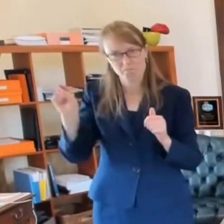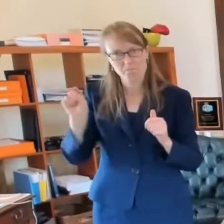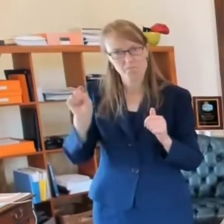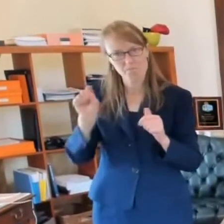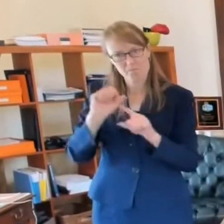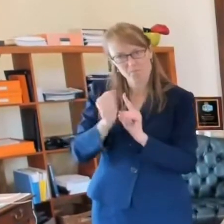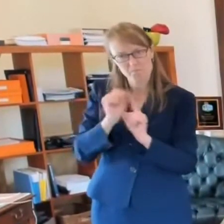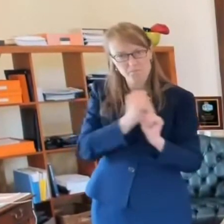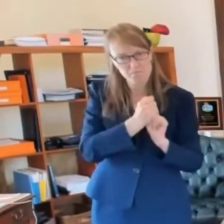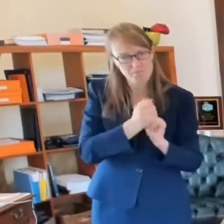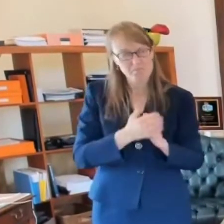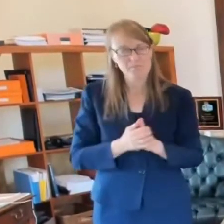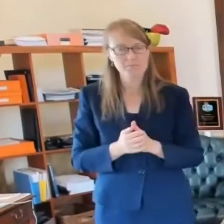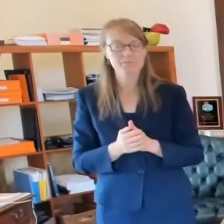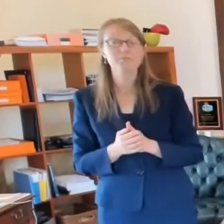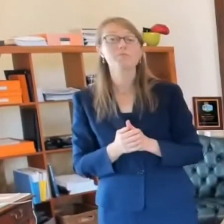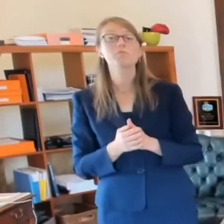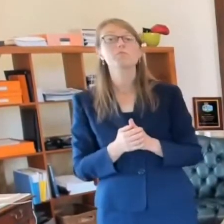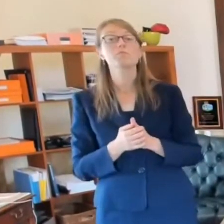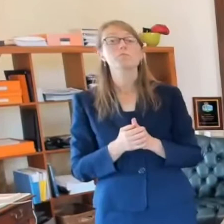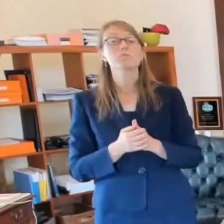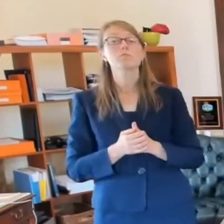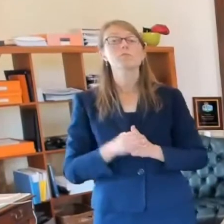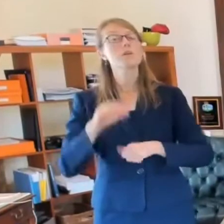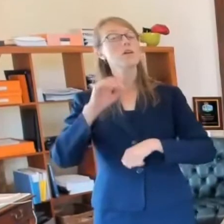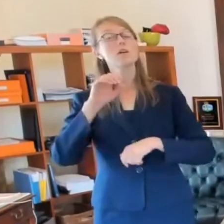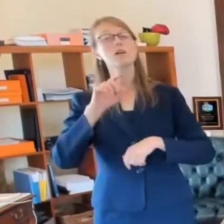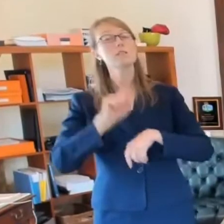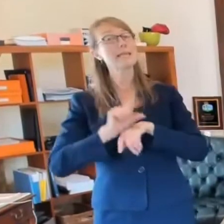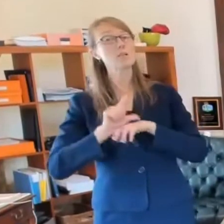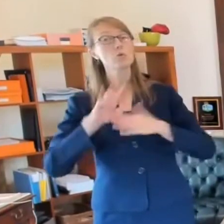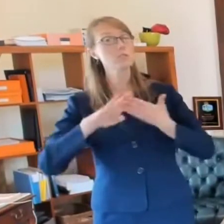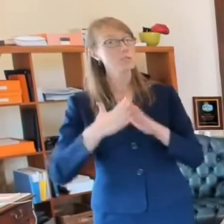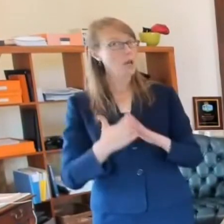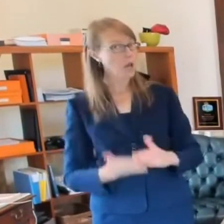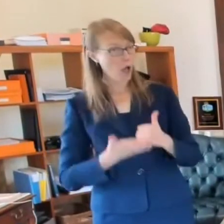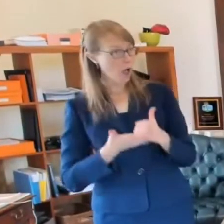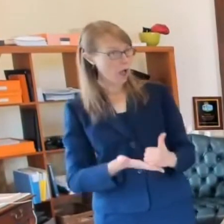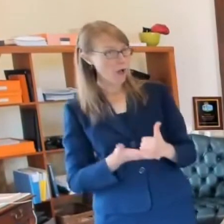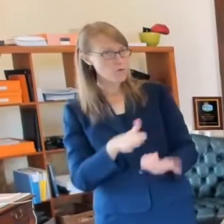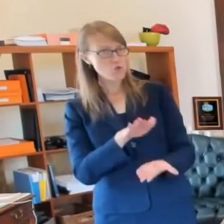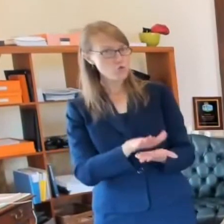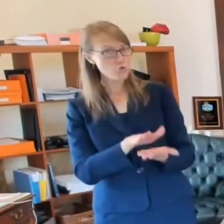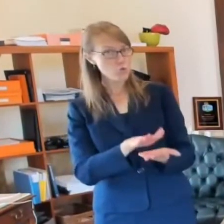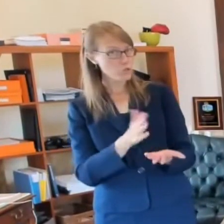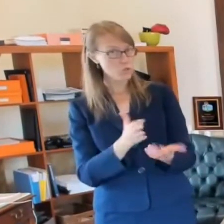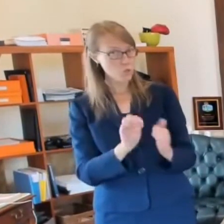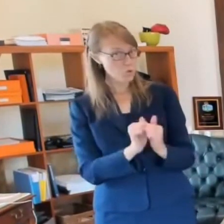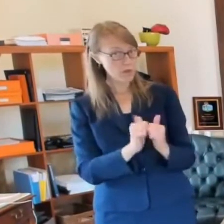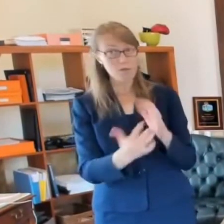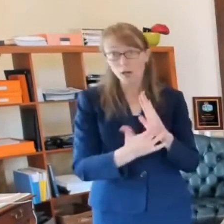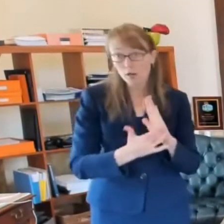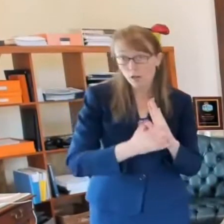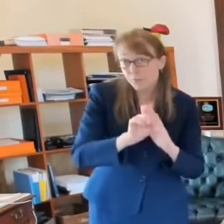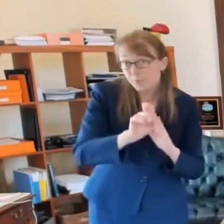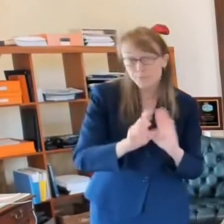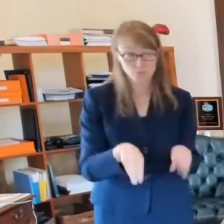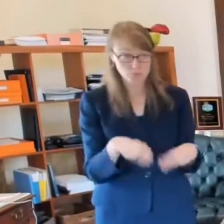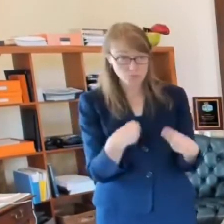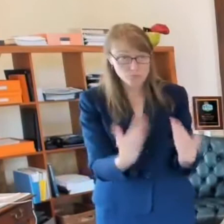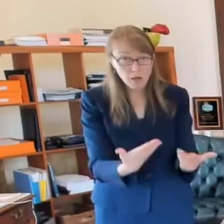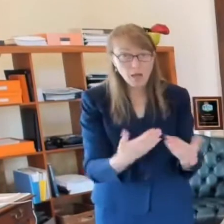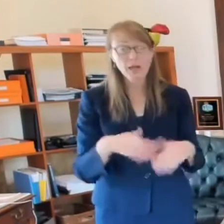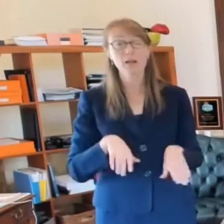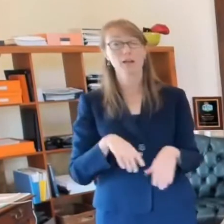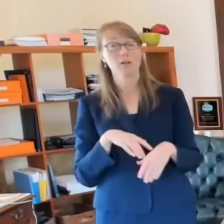is helping schools, mm-hmm. with technology, socioeconomic disparities, and the digital divide